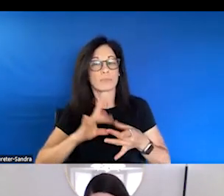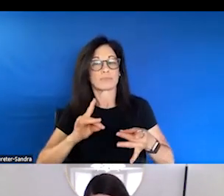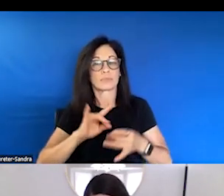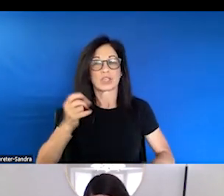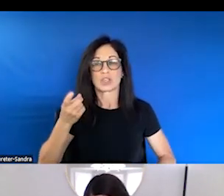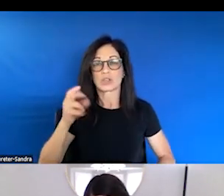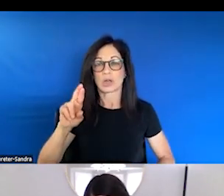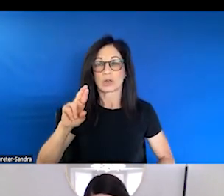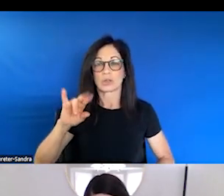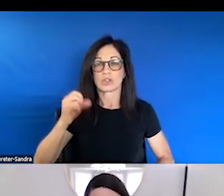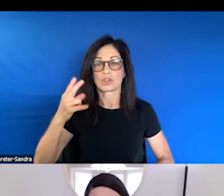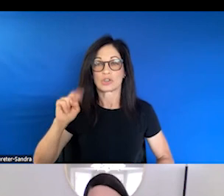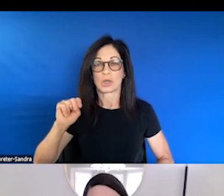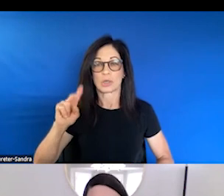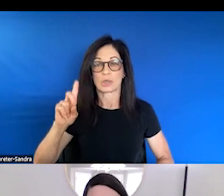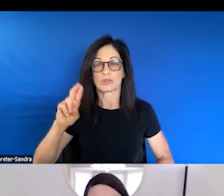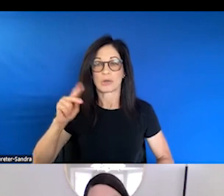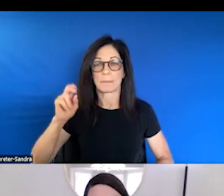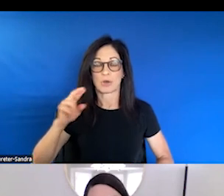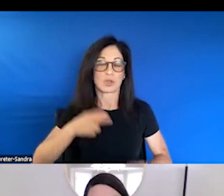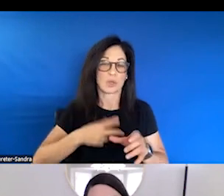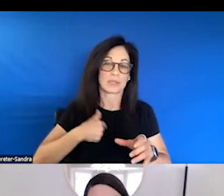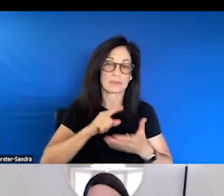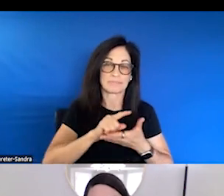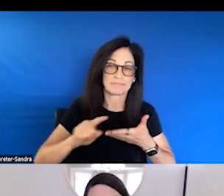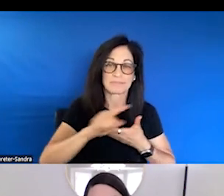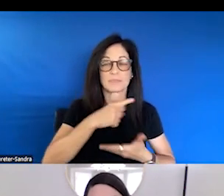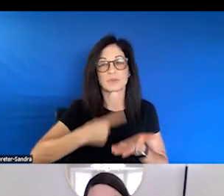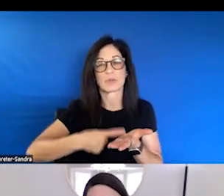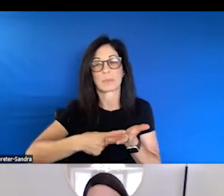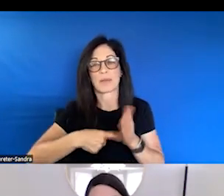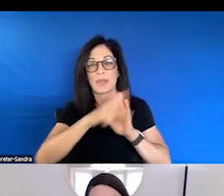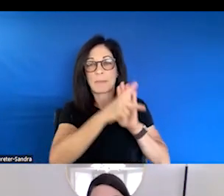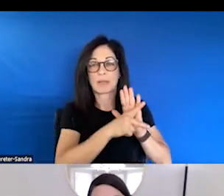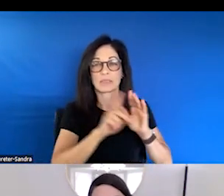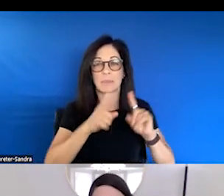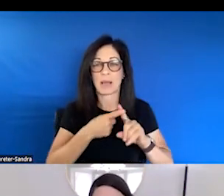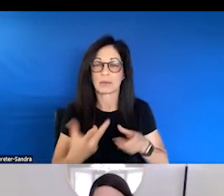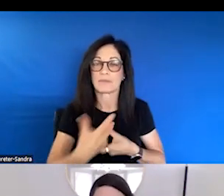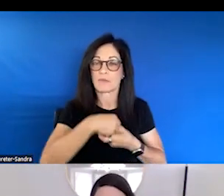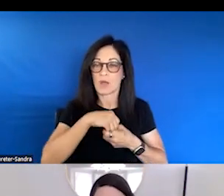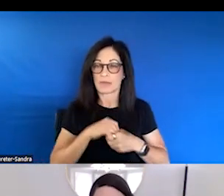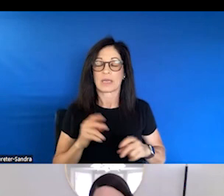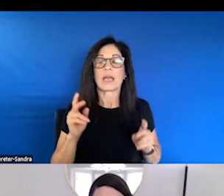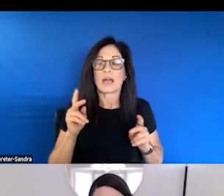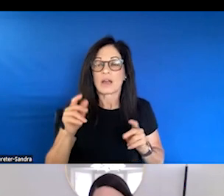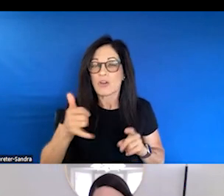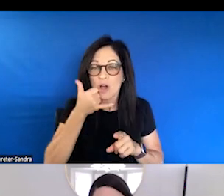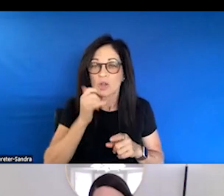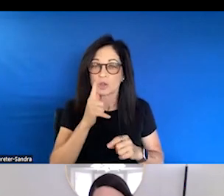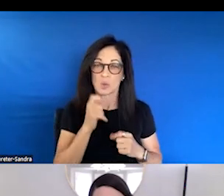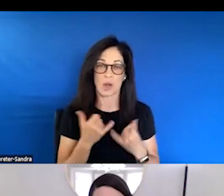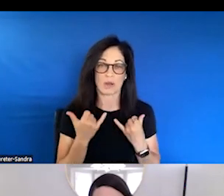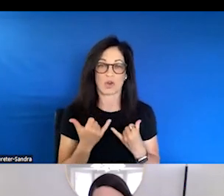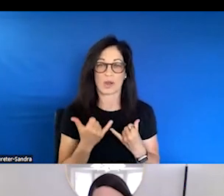Draper is joining us next week to talk about that policy around engaging callers who are at imminent risk of suicide. But